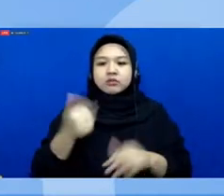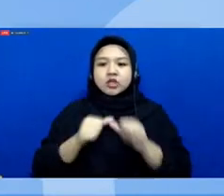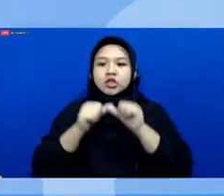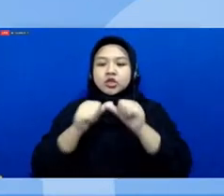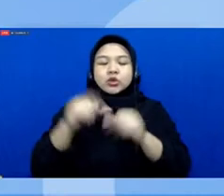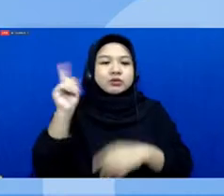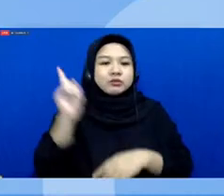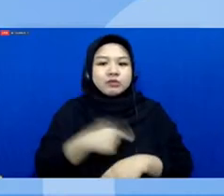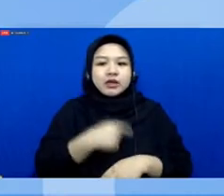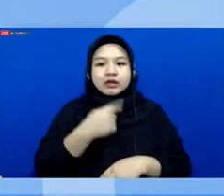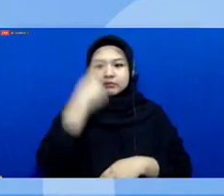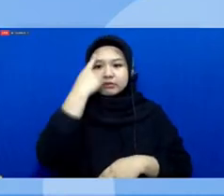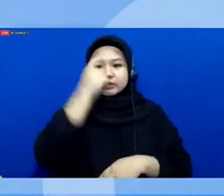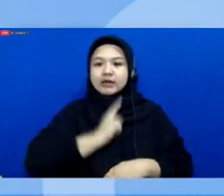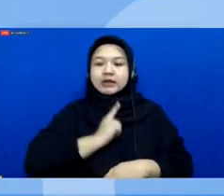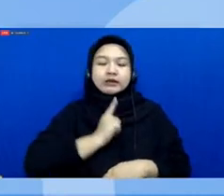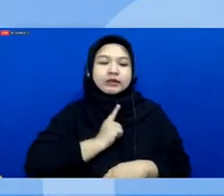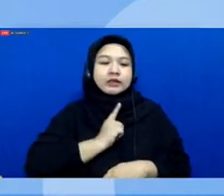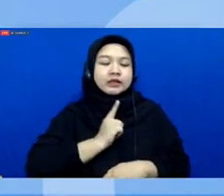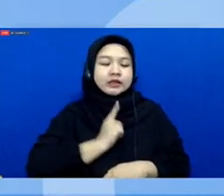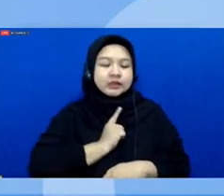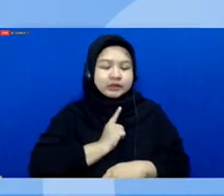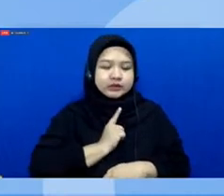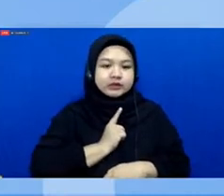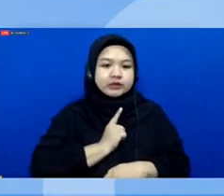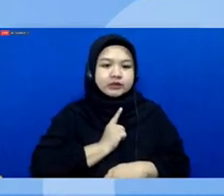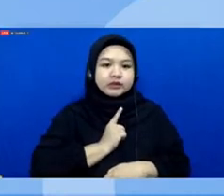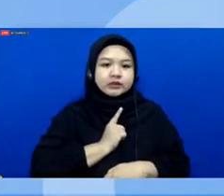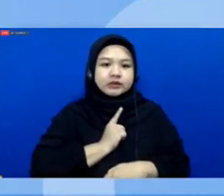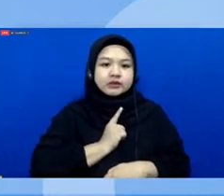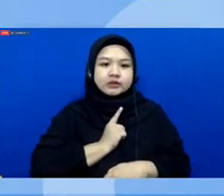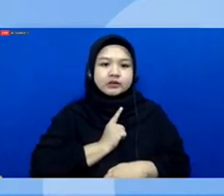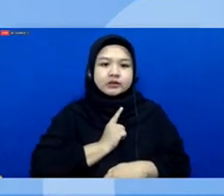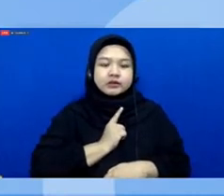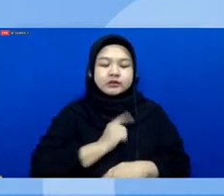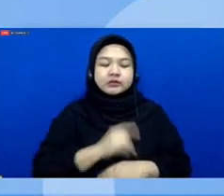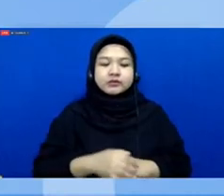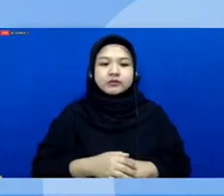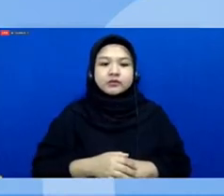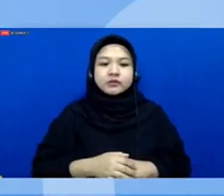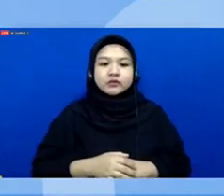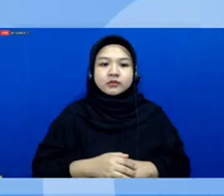society, social welfare groups, or disaster management organizations.